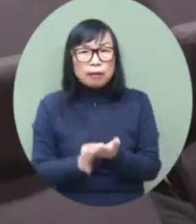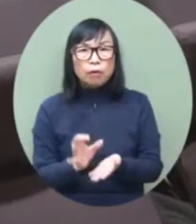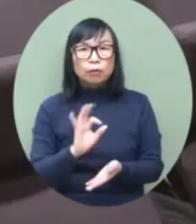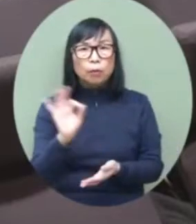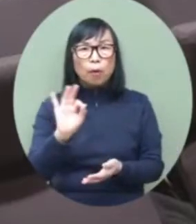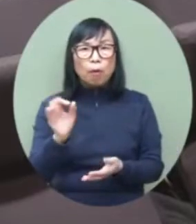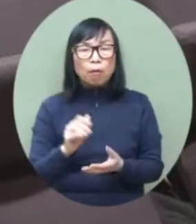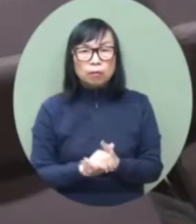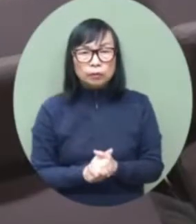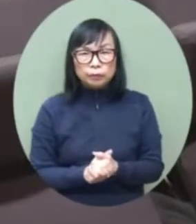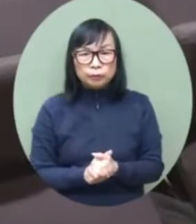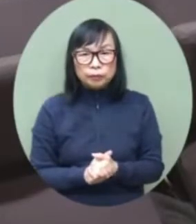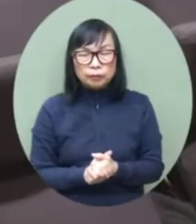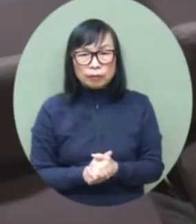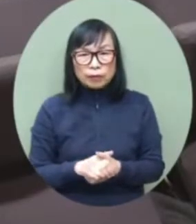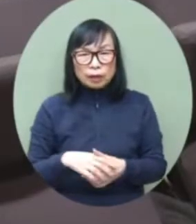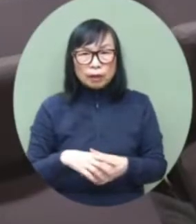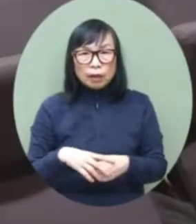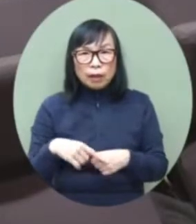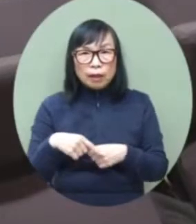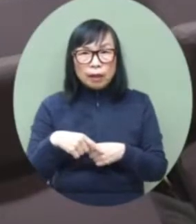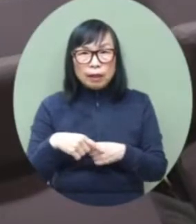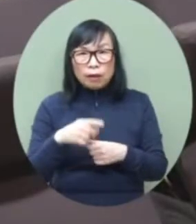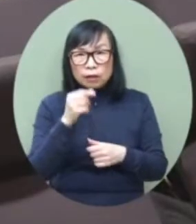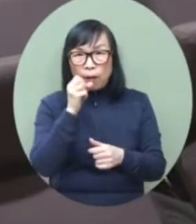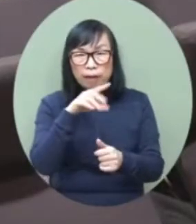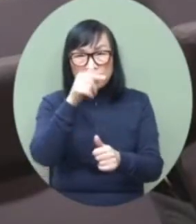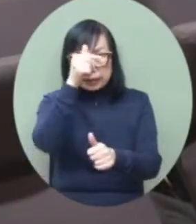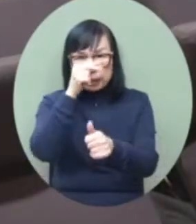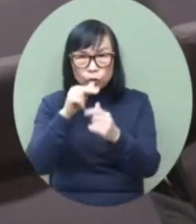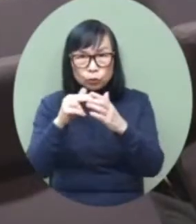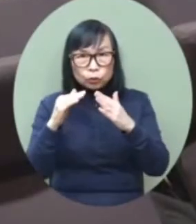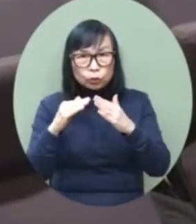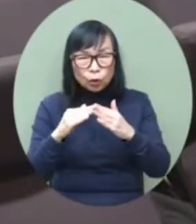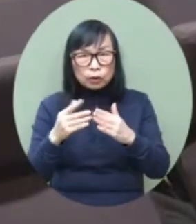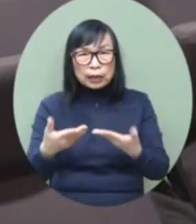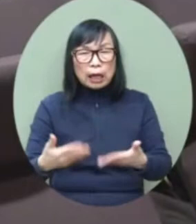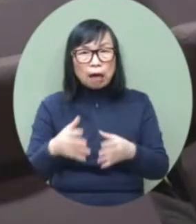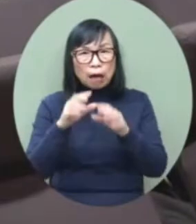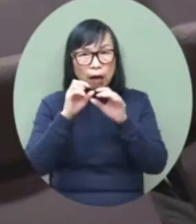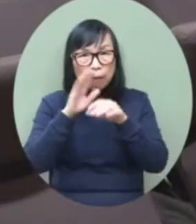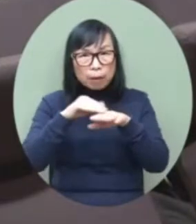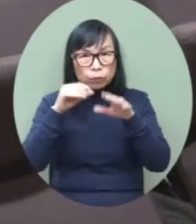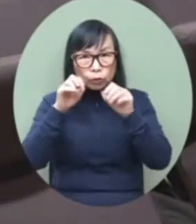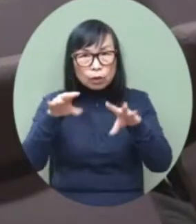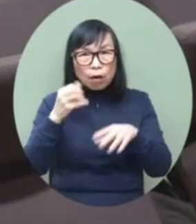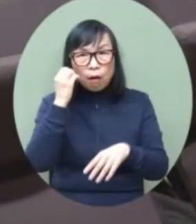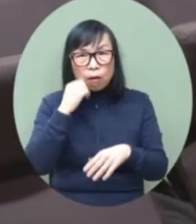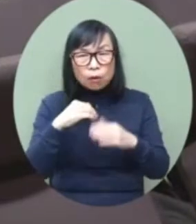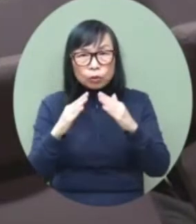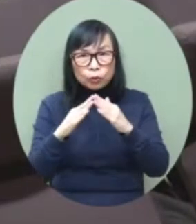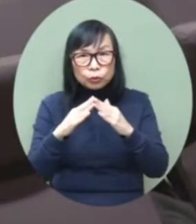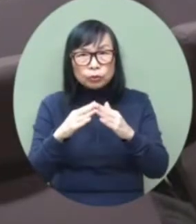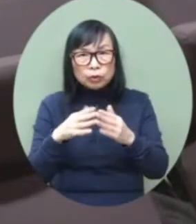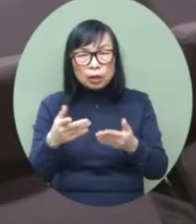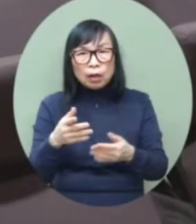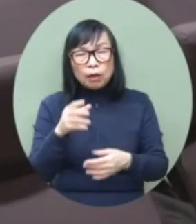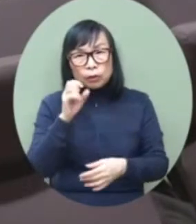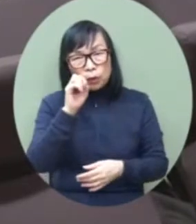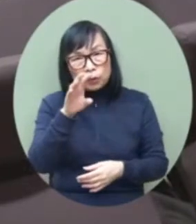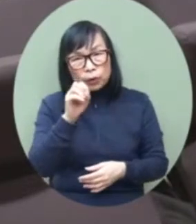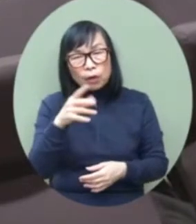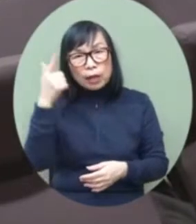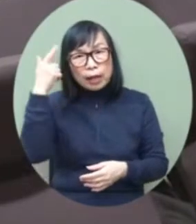now rather than waiting outdoors? I also want to ask the HA, just now you urged the residential